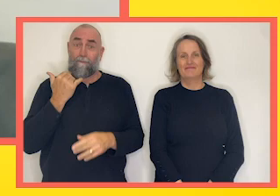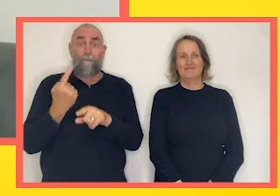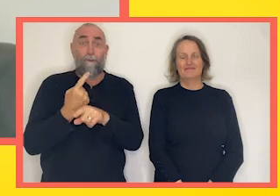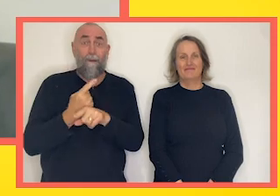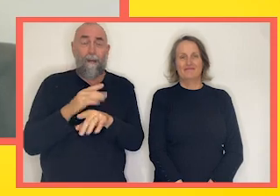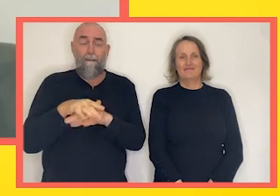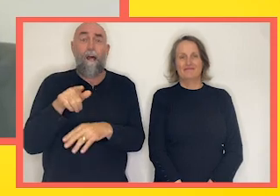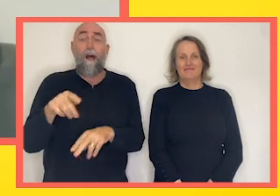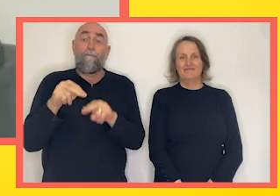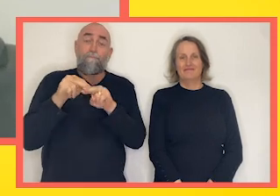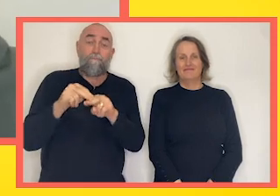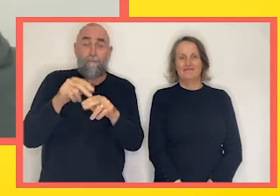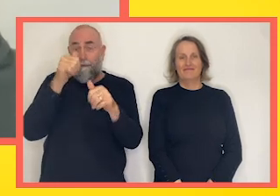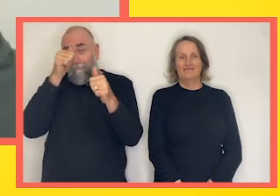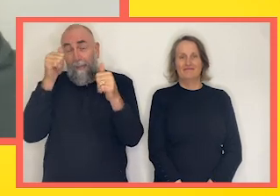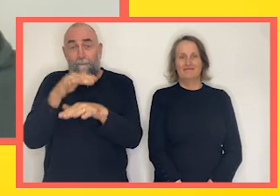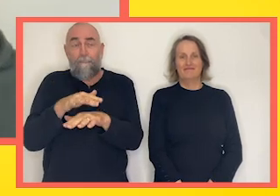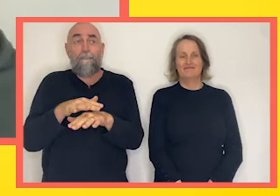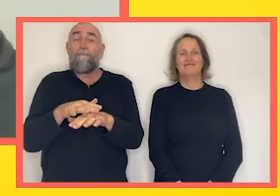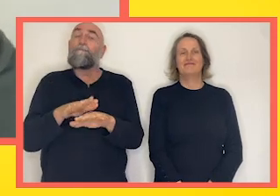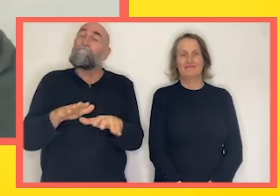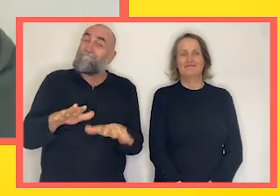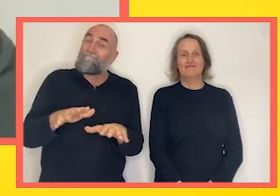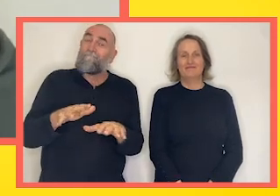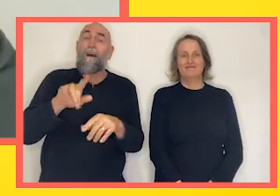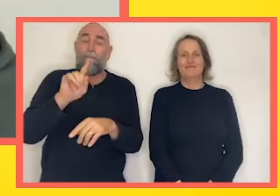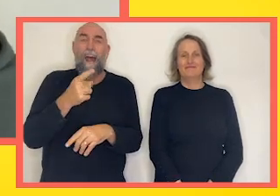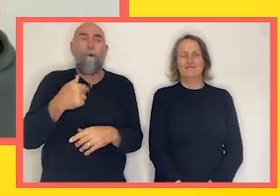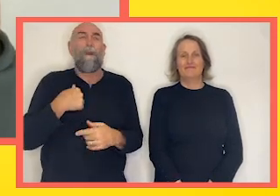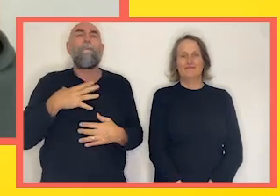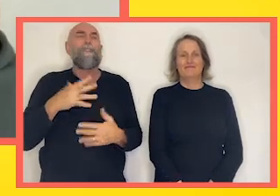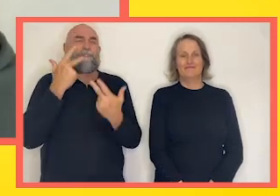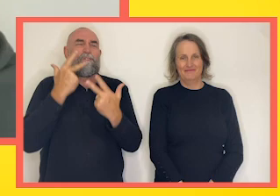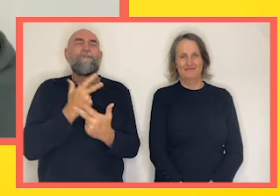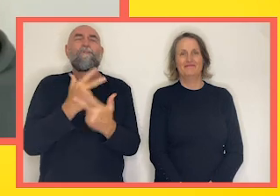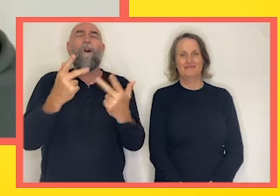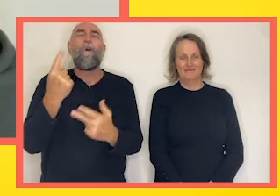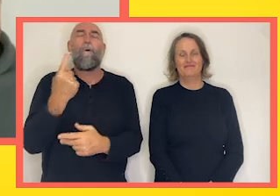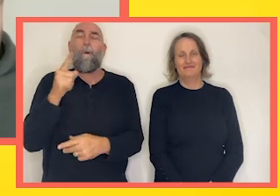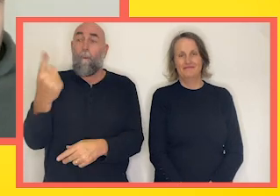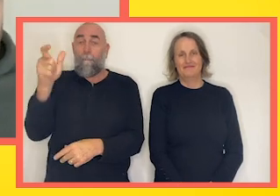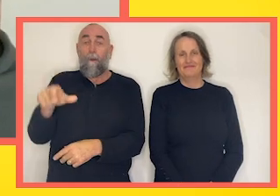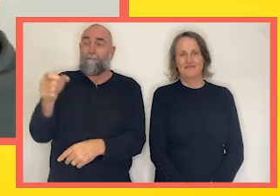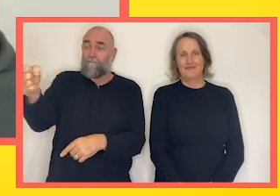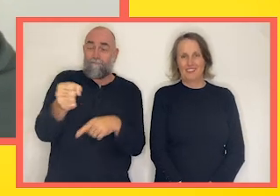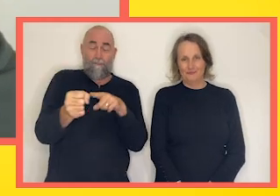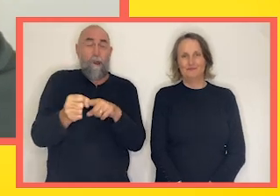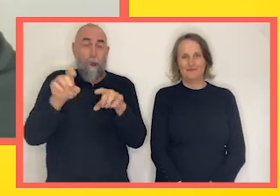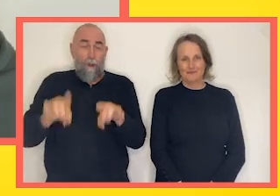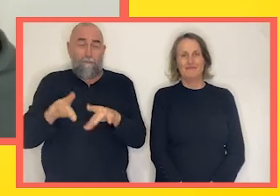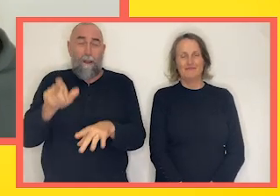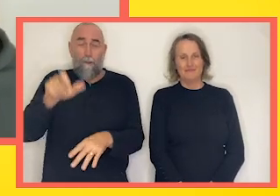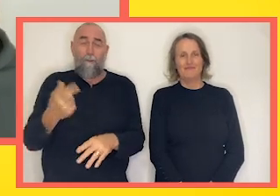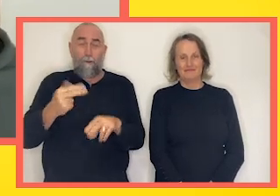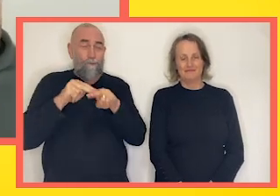is not great, but here at You Little Ripper, we're about to lift that a mile. We have one of the greats from Australia